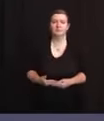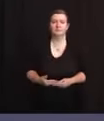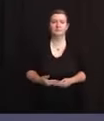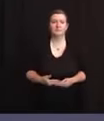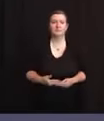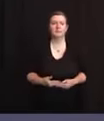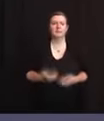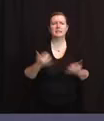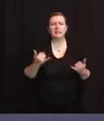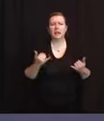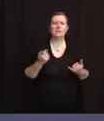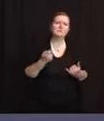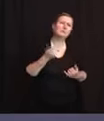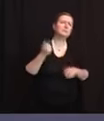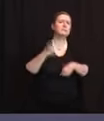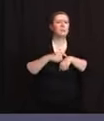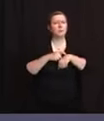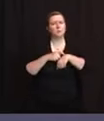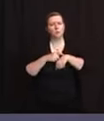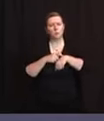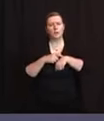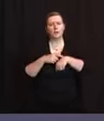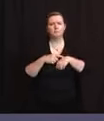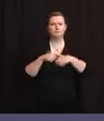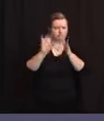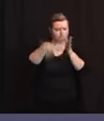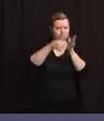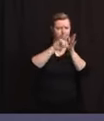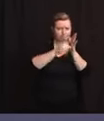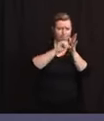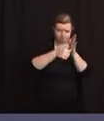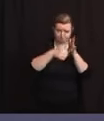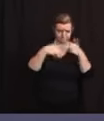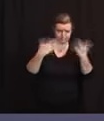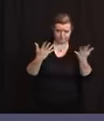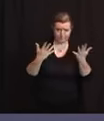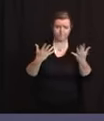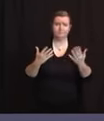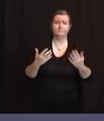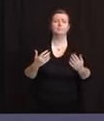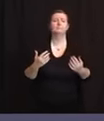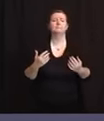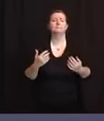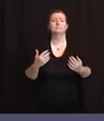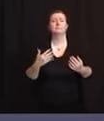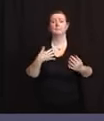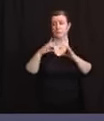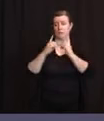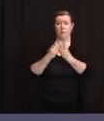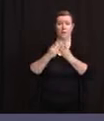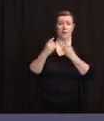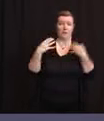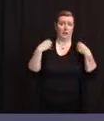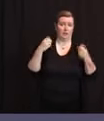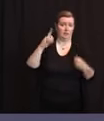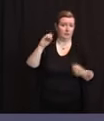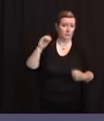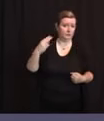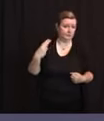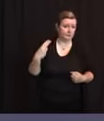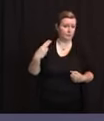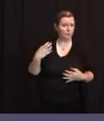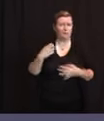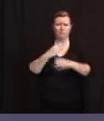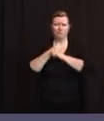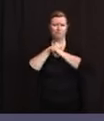today to amplify the critical steps the Department of Health has taken to protect the health